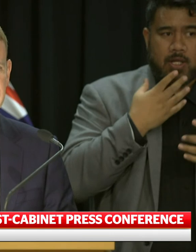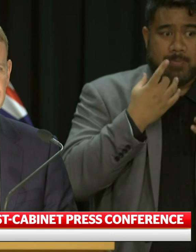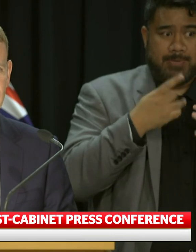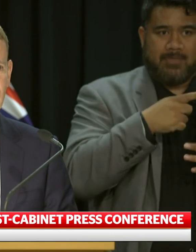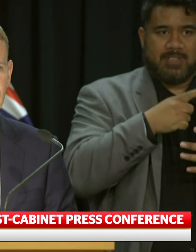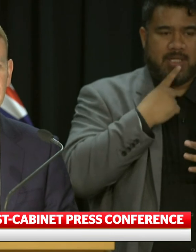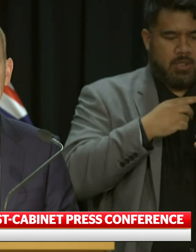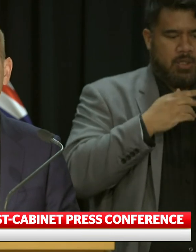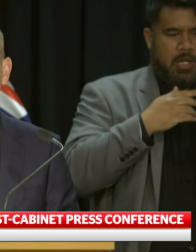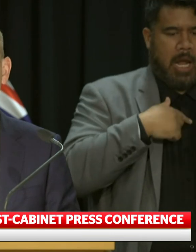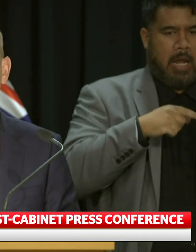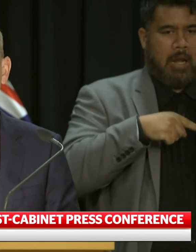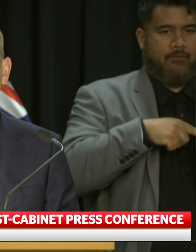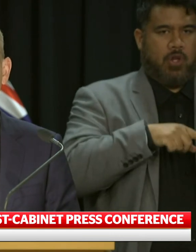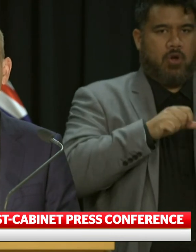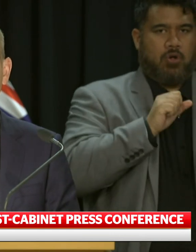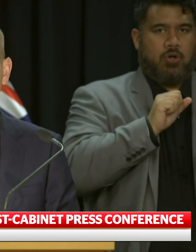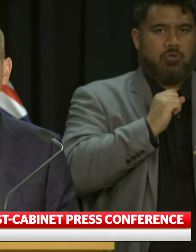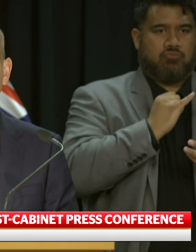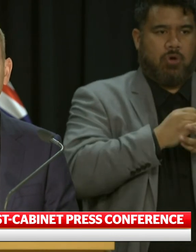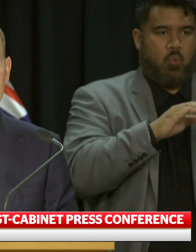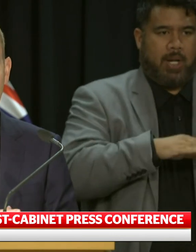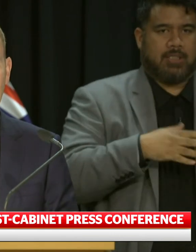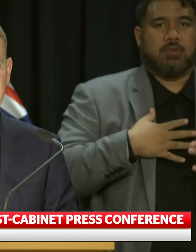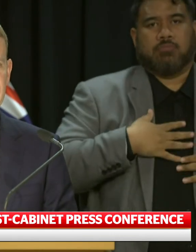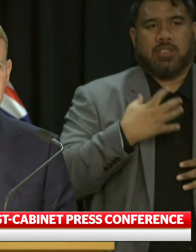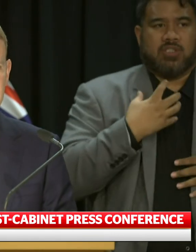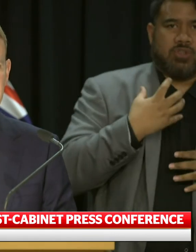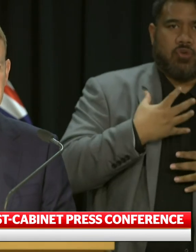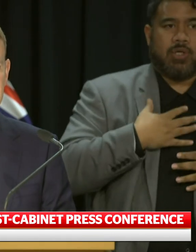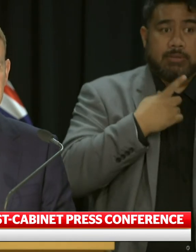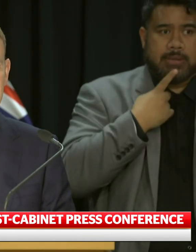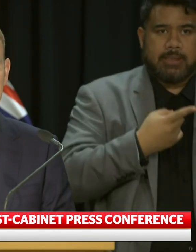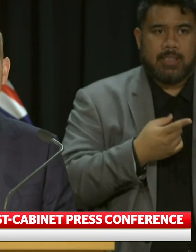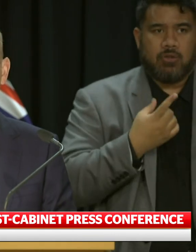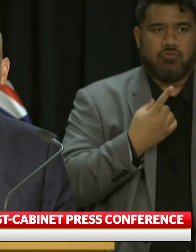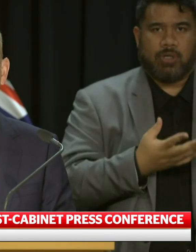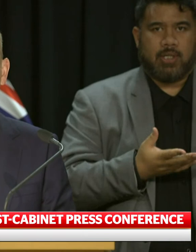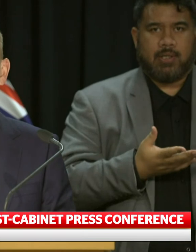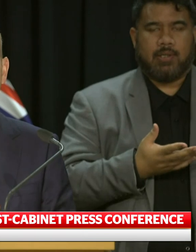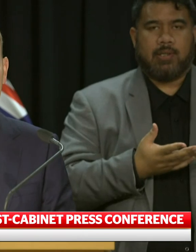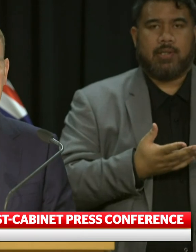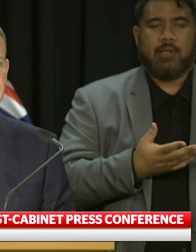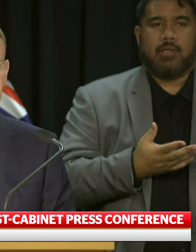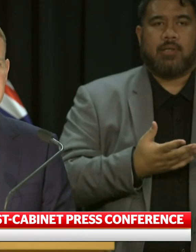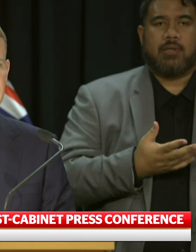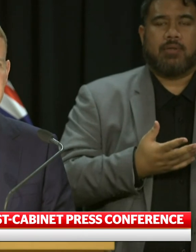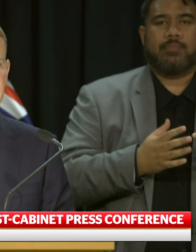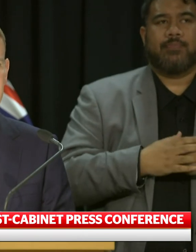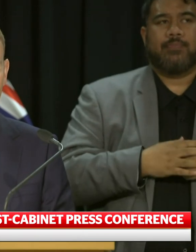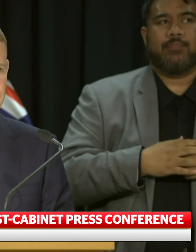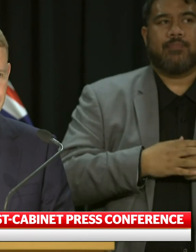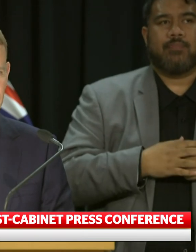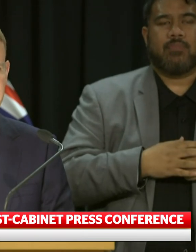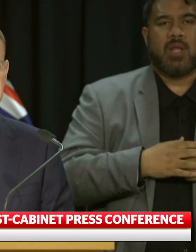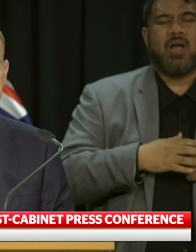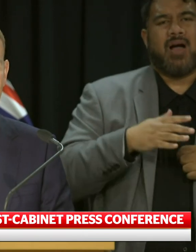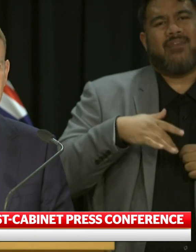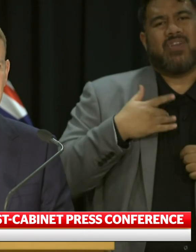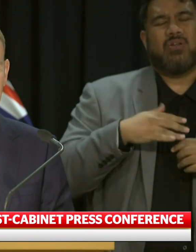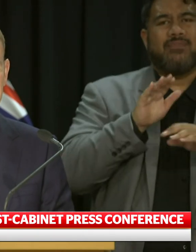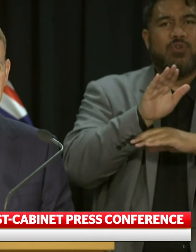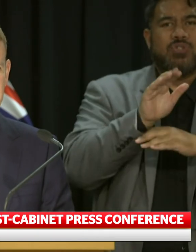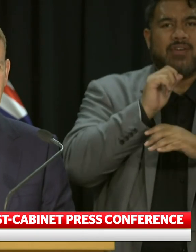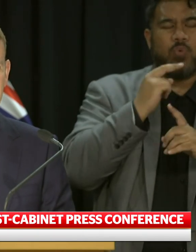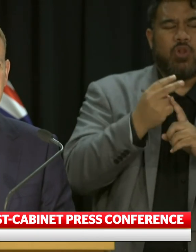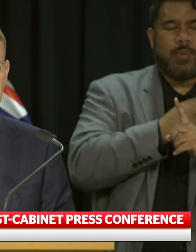of proceedings wrong. And so I think there was a combination of factors there. Like I said, I think they can all be avoided in the